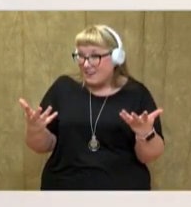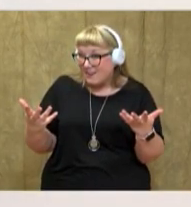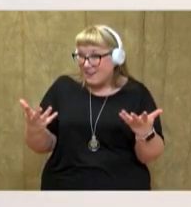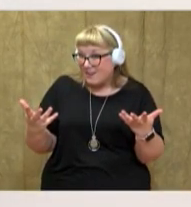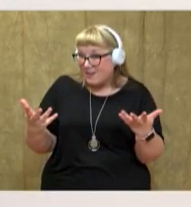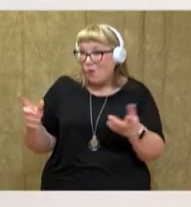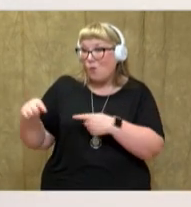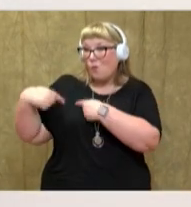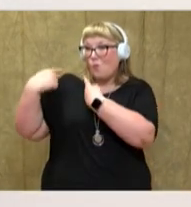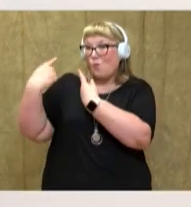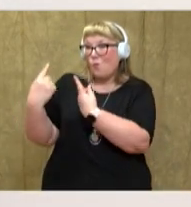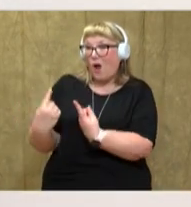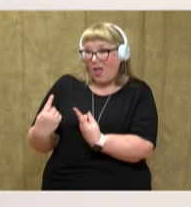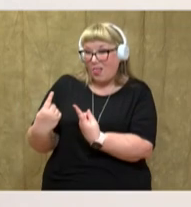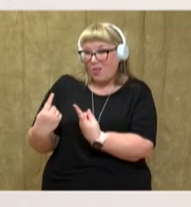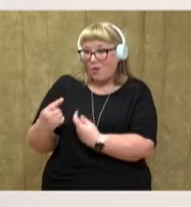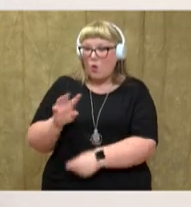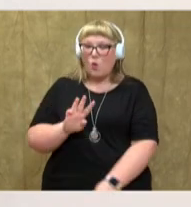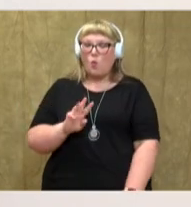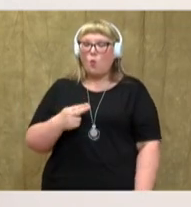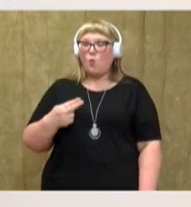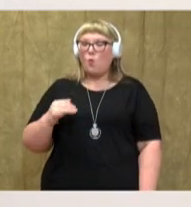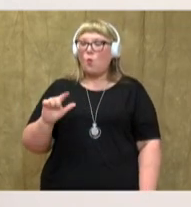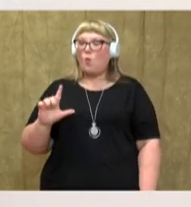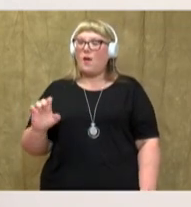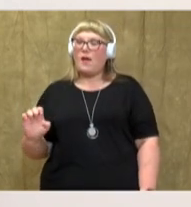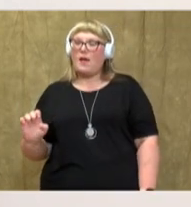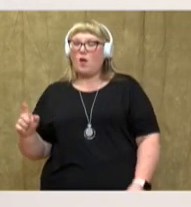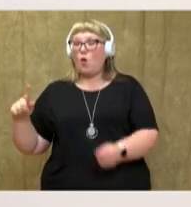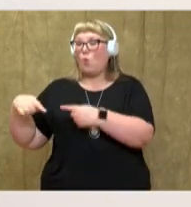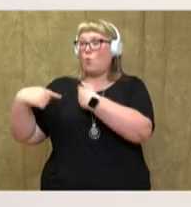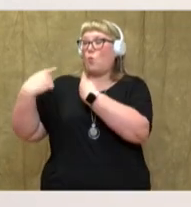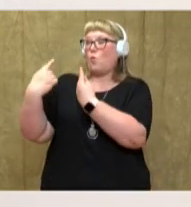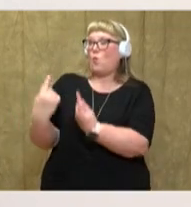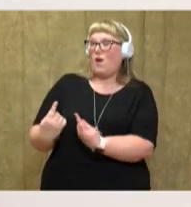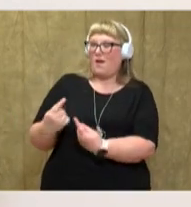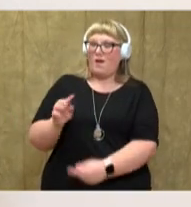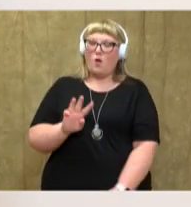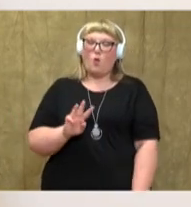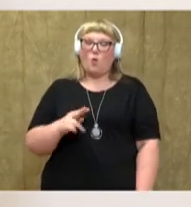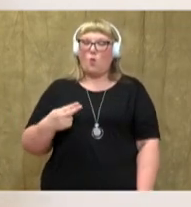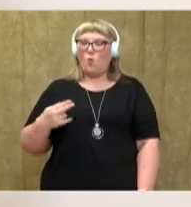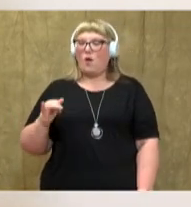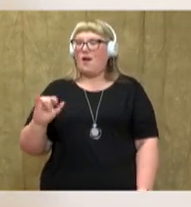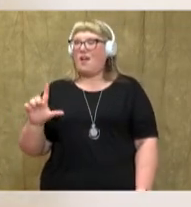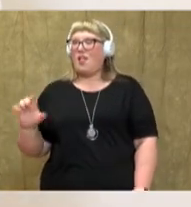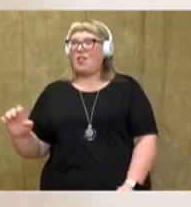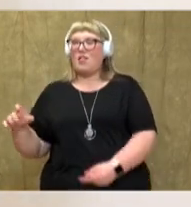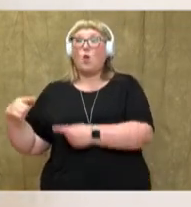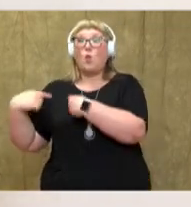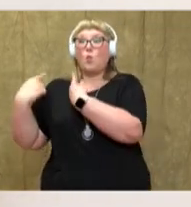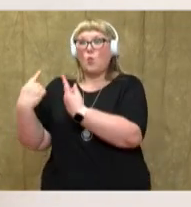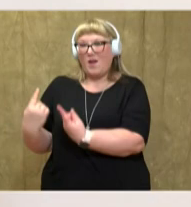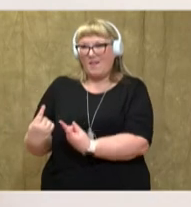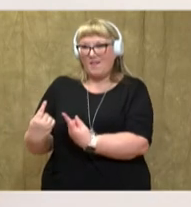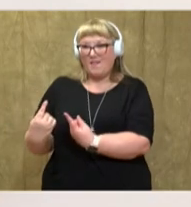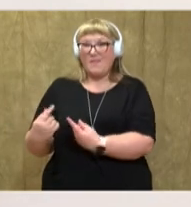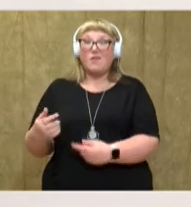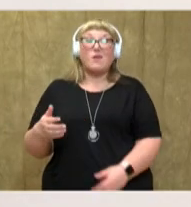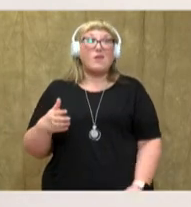while. While. Repeat the word. Very good. Almost like our sentence, my mom was taking